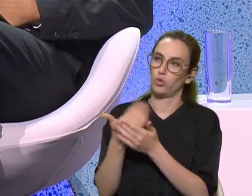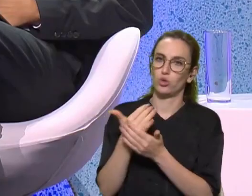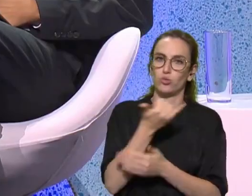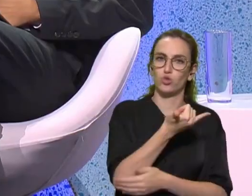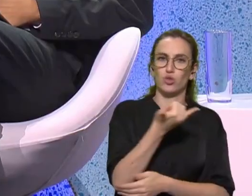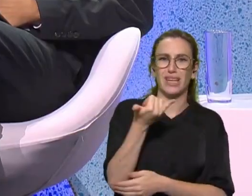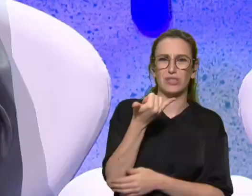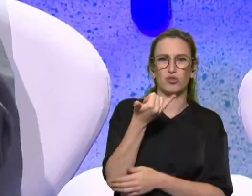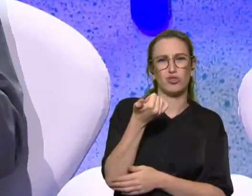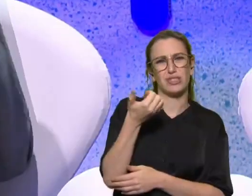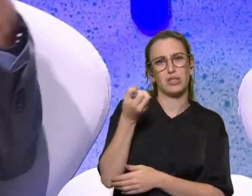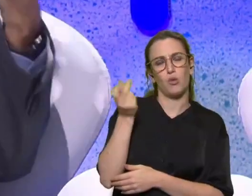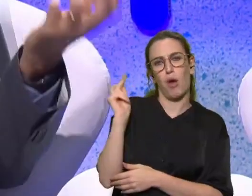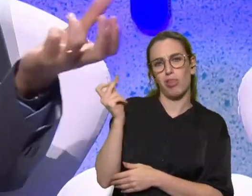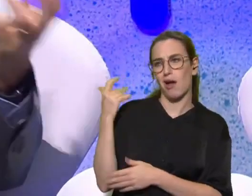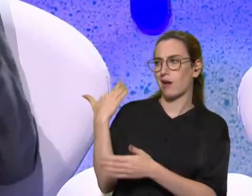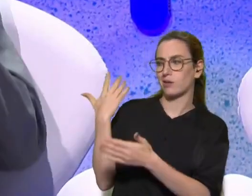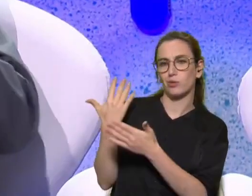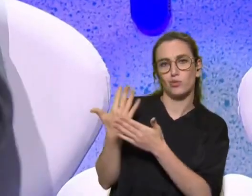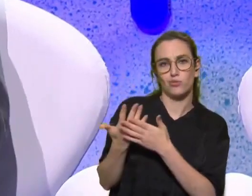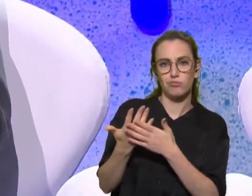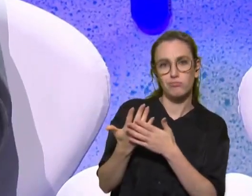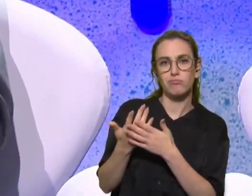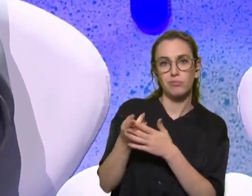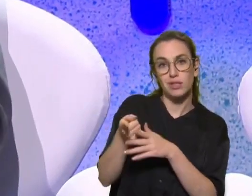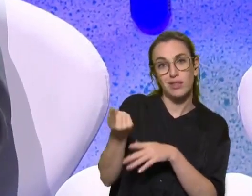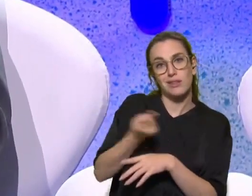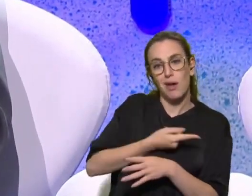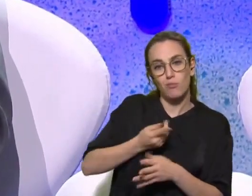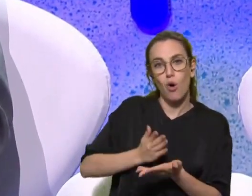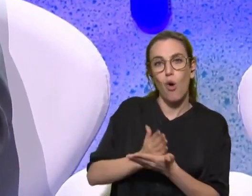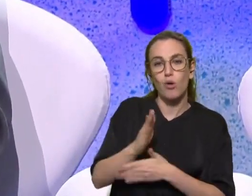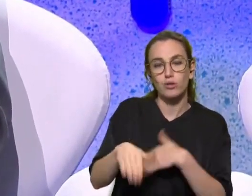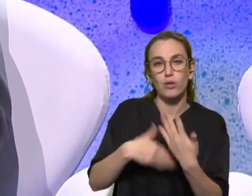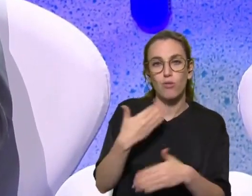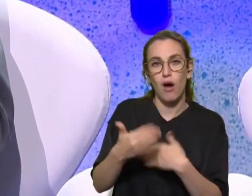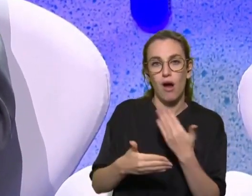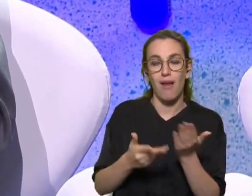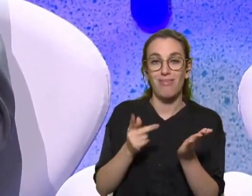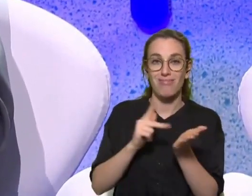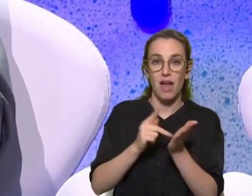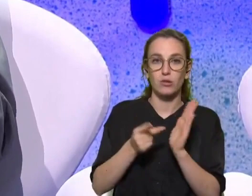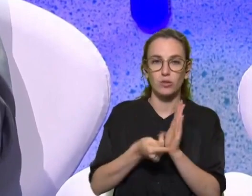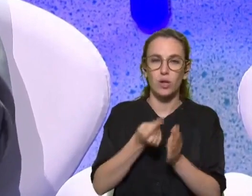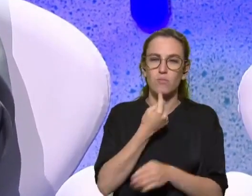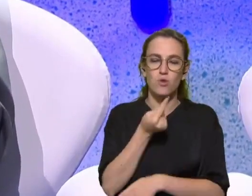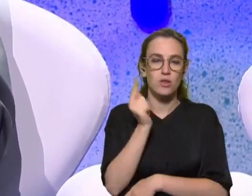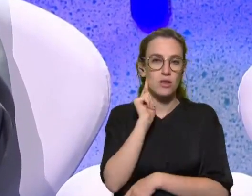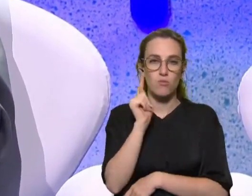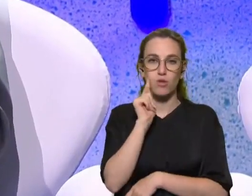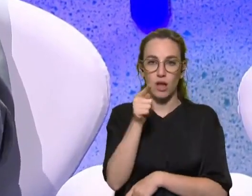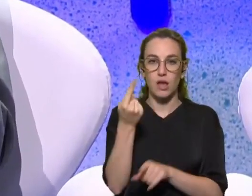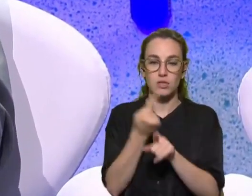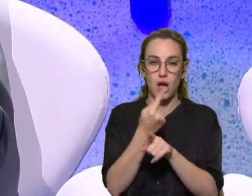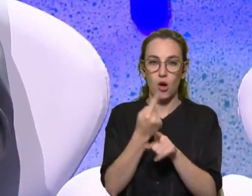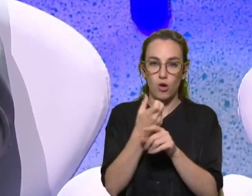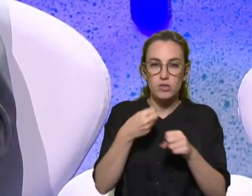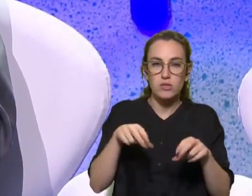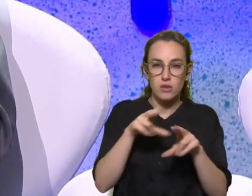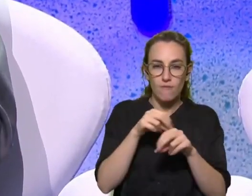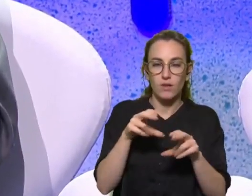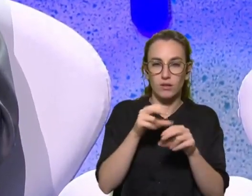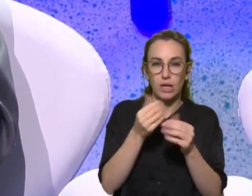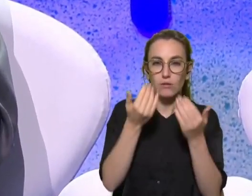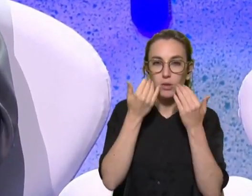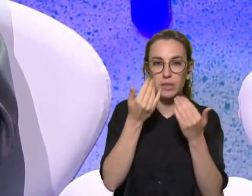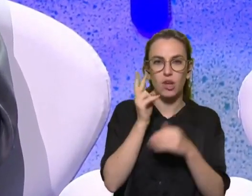to increase productivity? The last years, technologies are essential in terms of innovation.